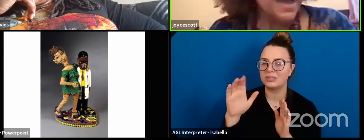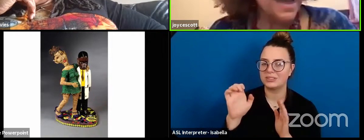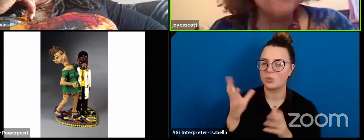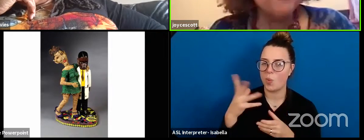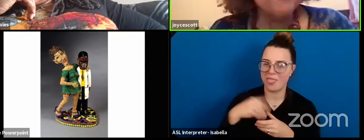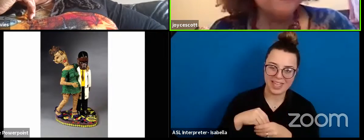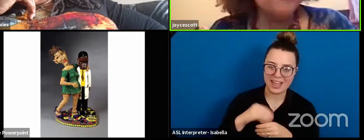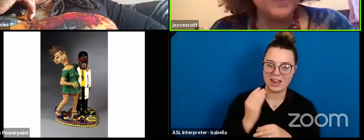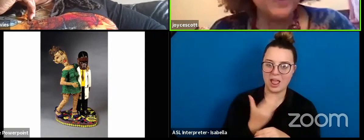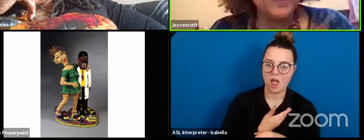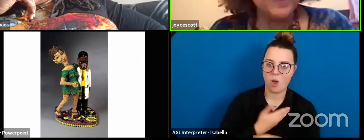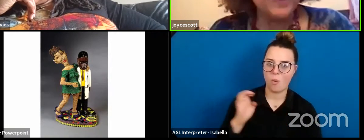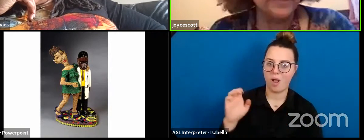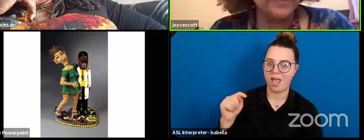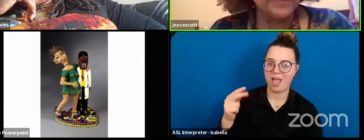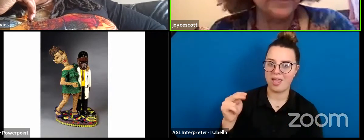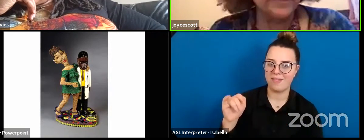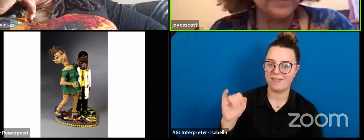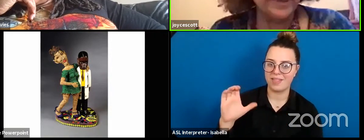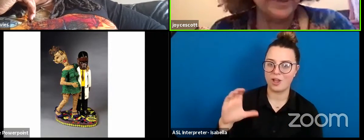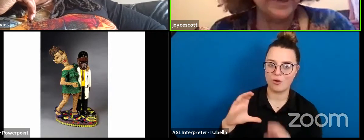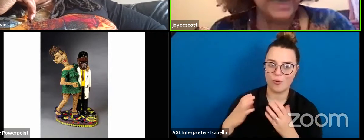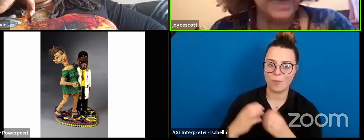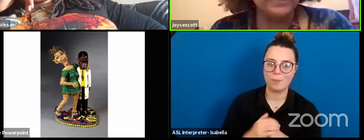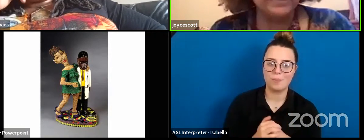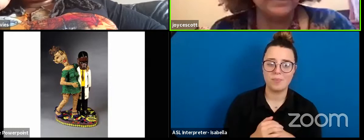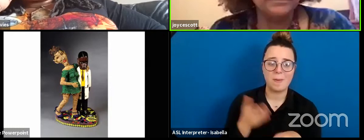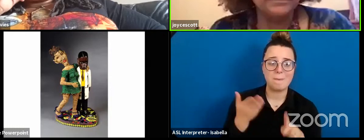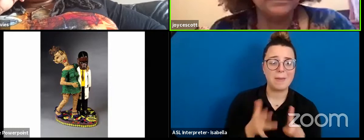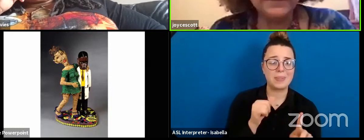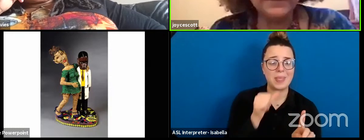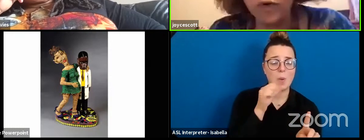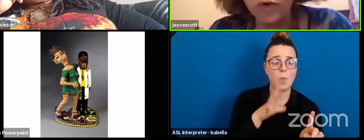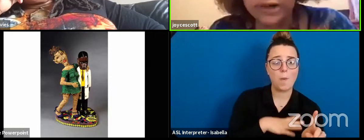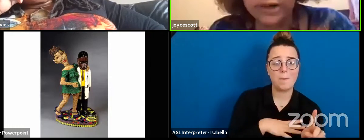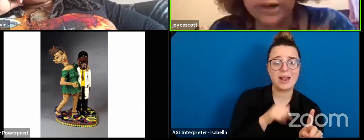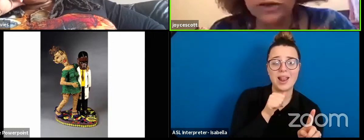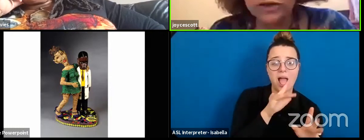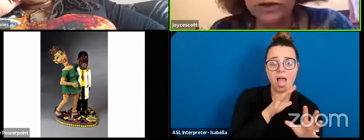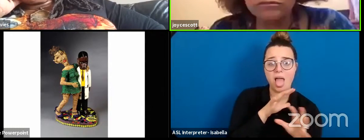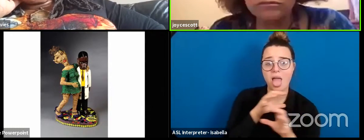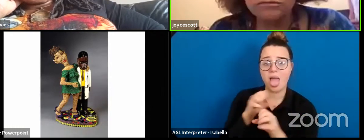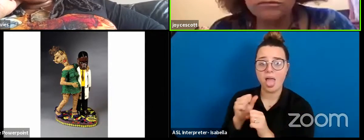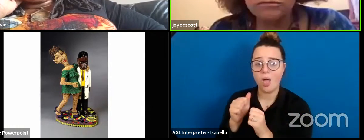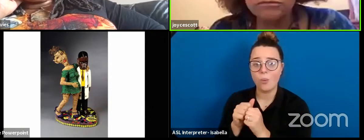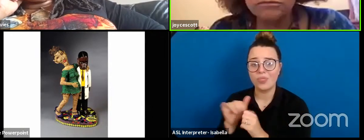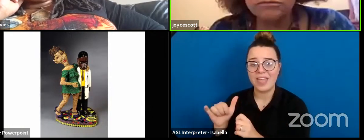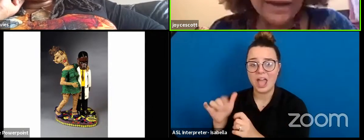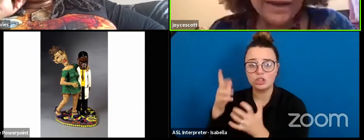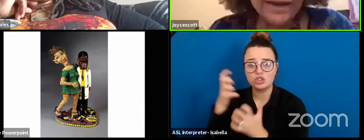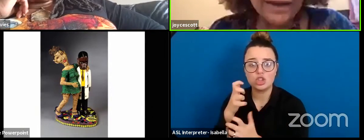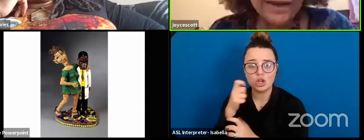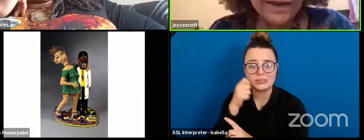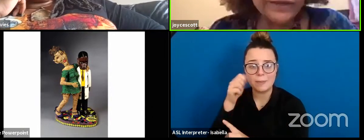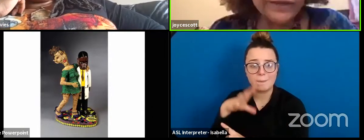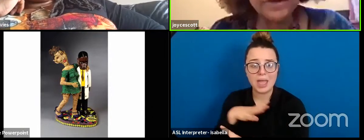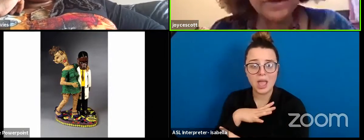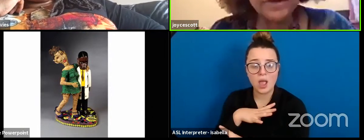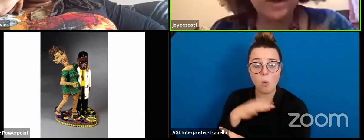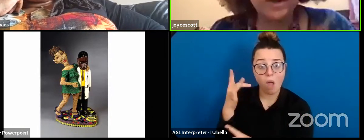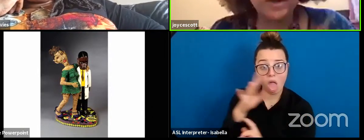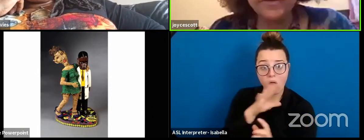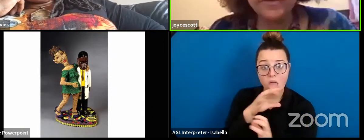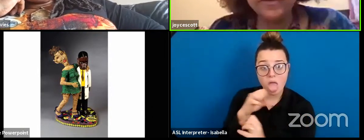might not have gone for that little dark-skinned guy if he weren't a doctor. And he's an